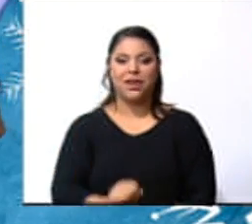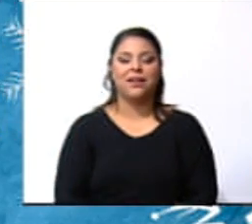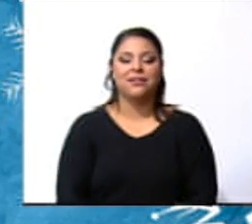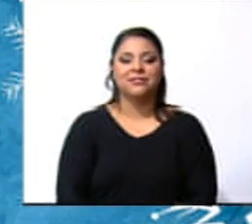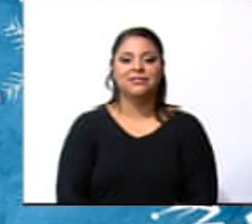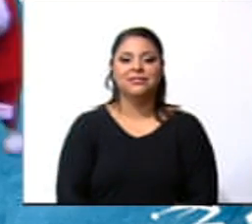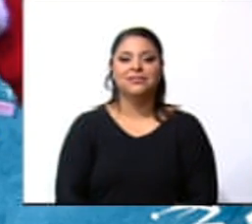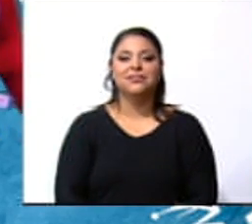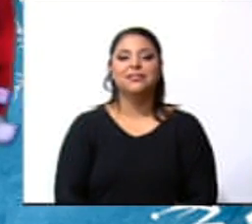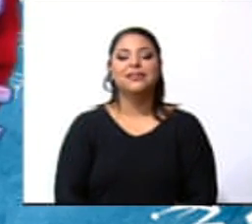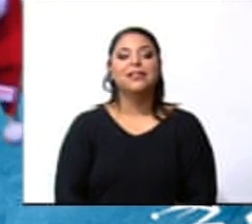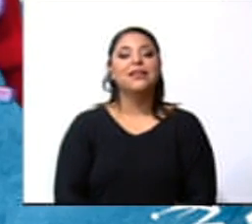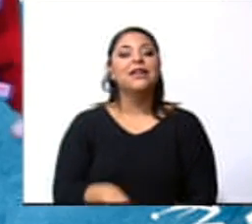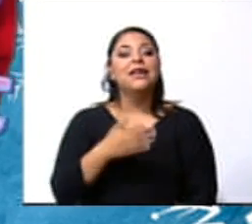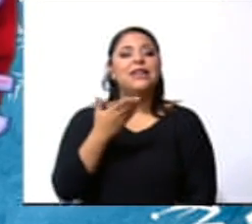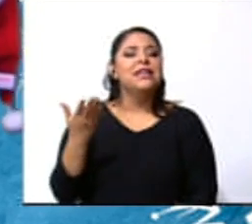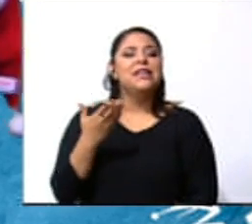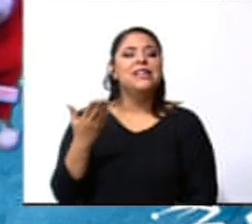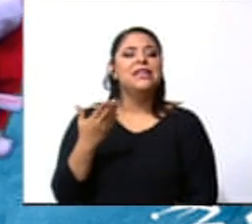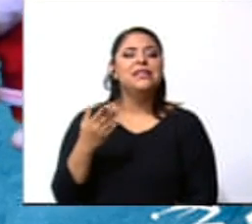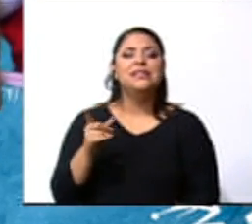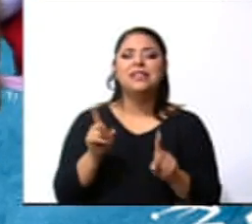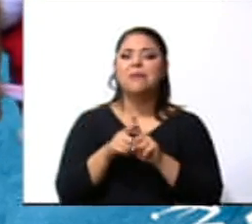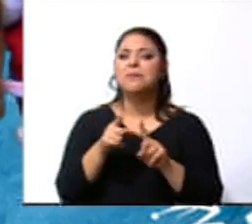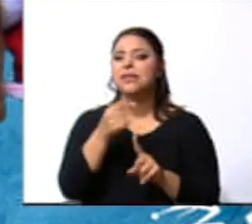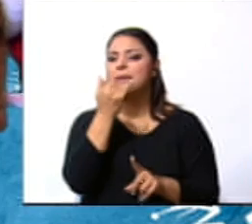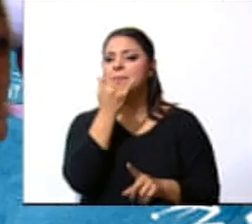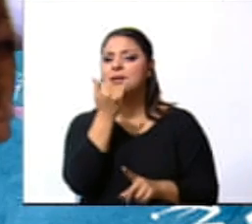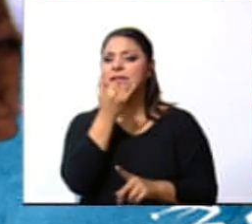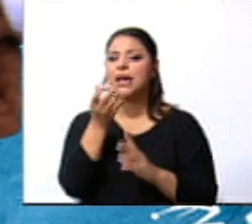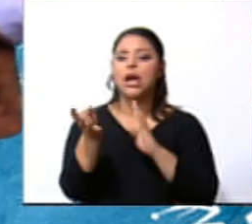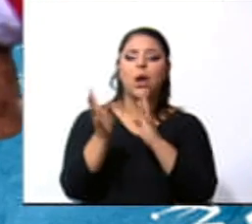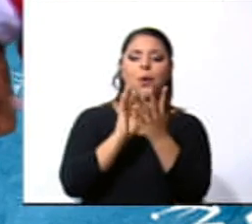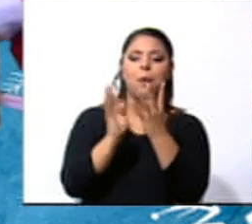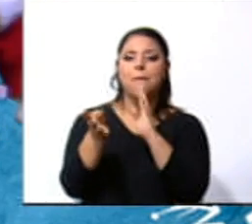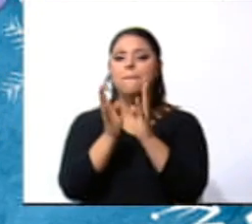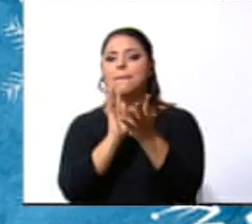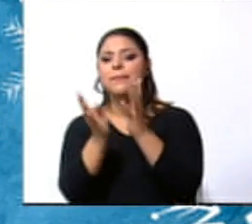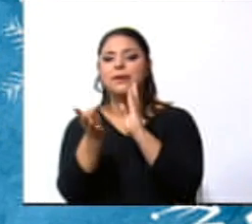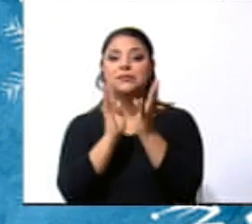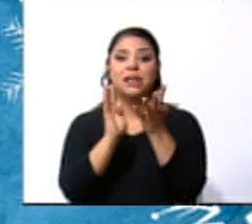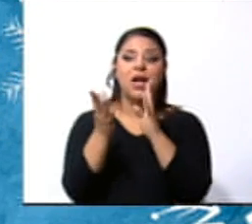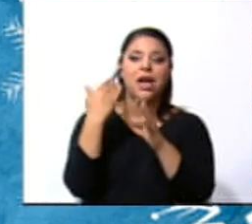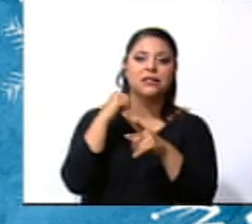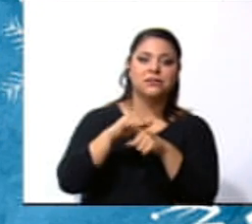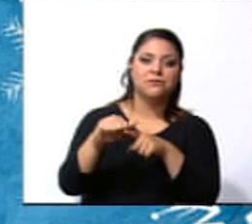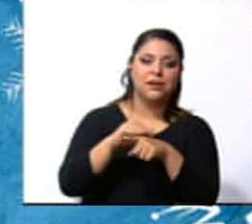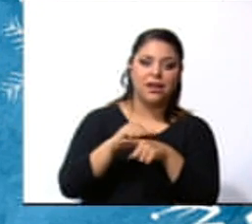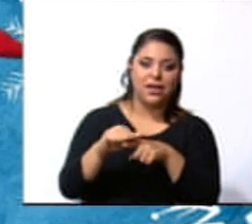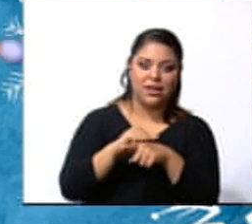what about if we have a conversation in order to practice that call?